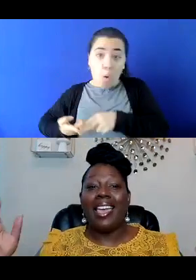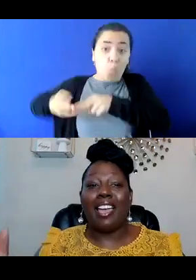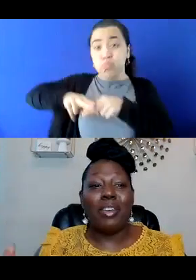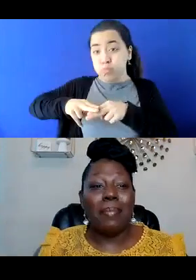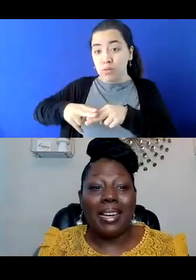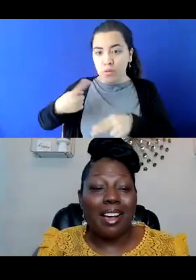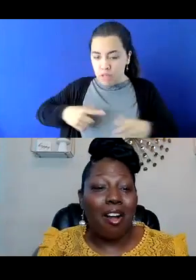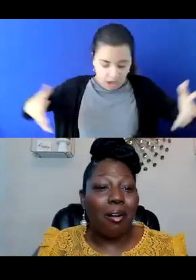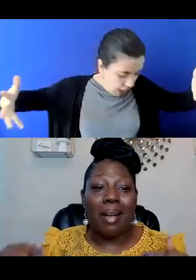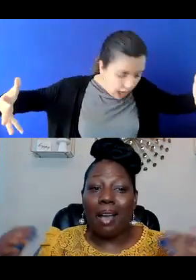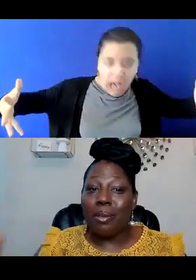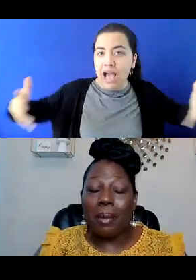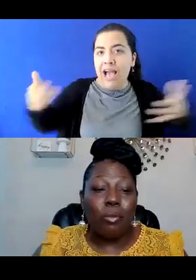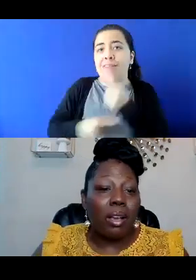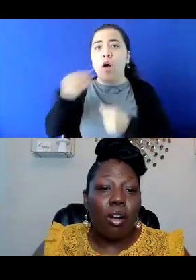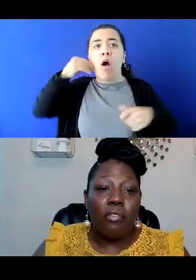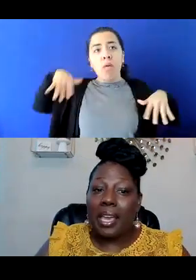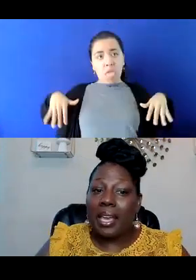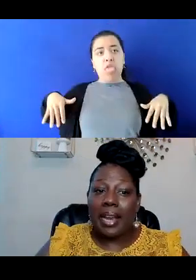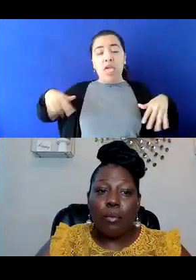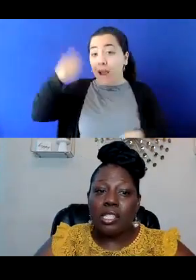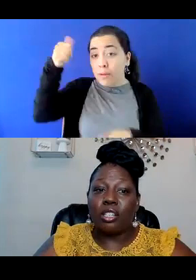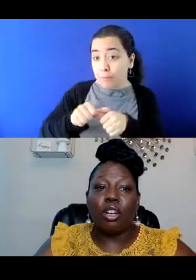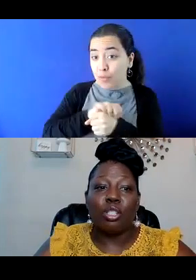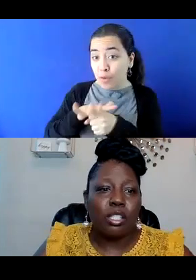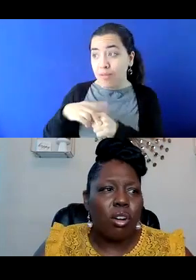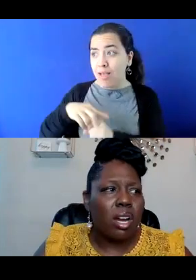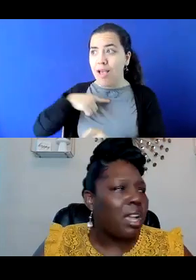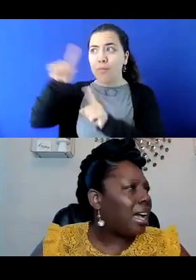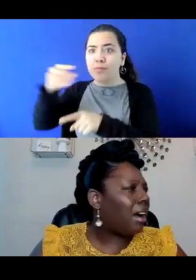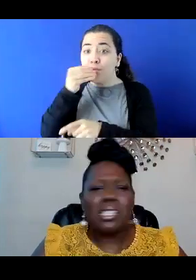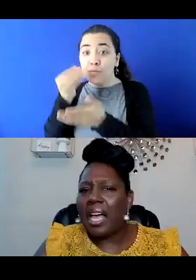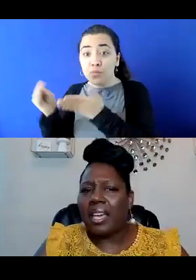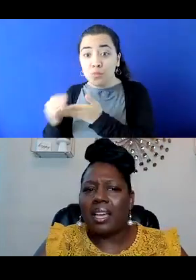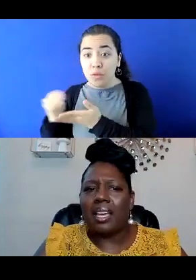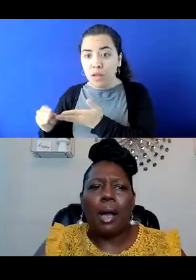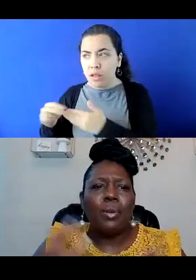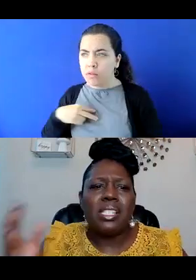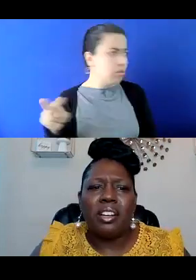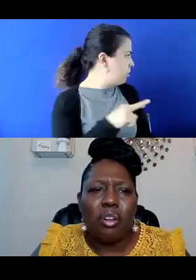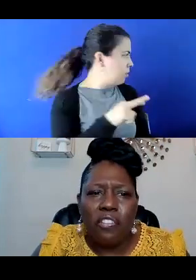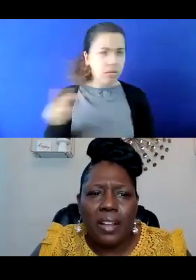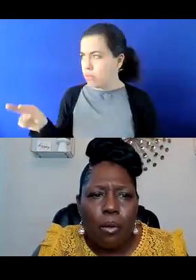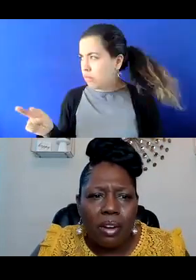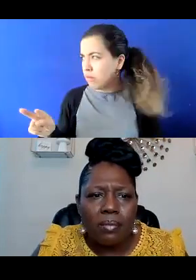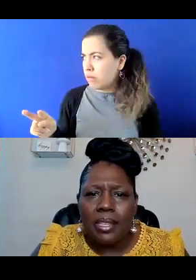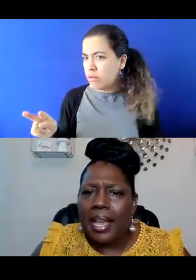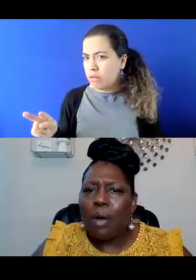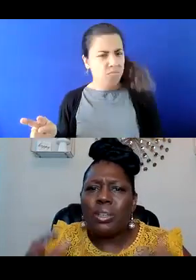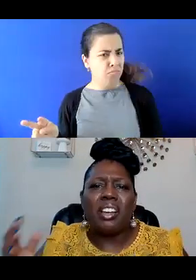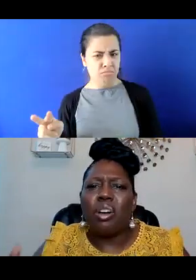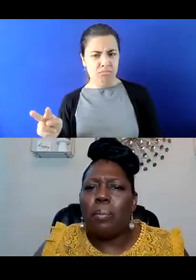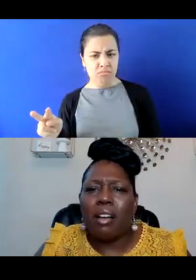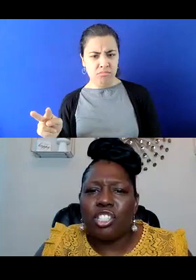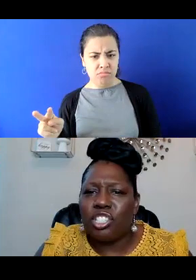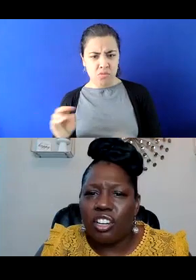hey, everybody's at home. I remember when COVID hit and I went to the grocery store, I was like, how is there no flour? How